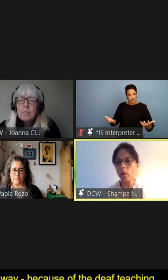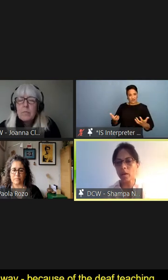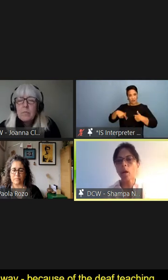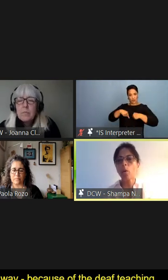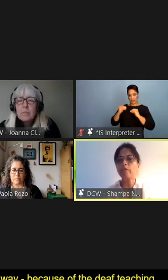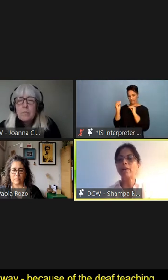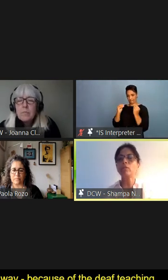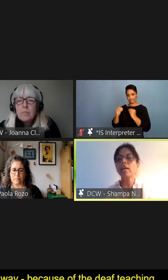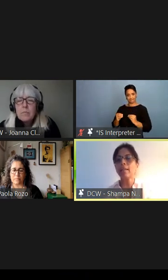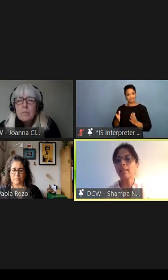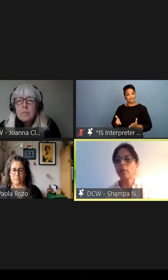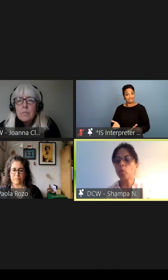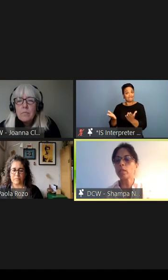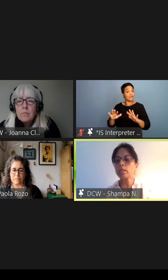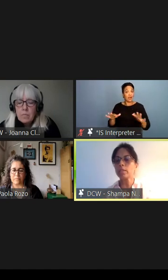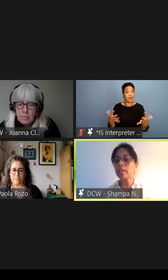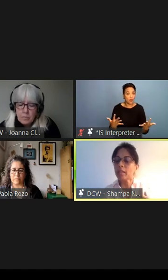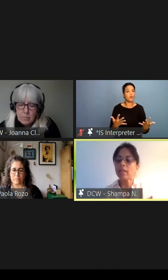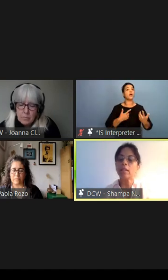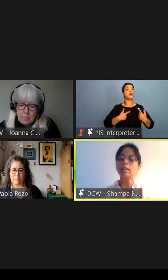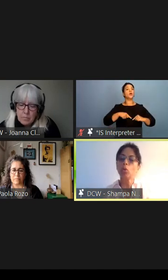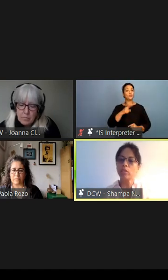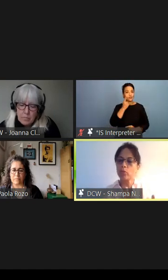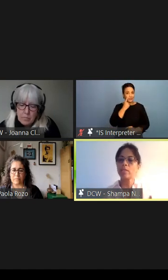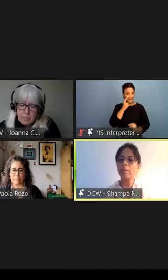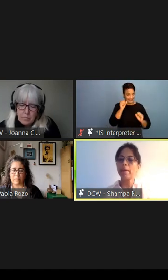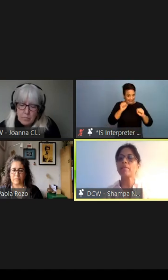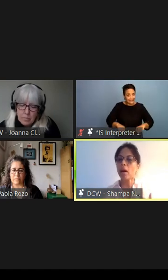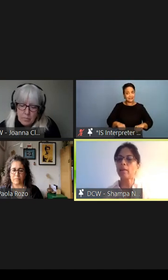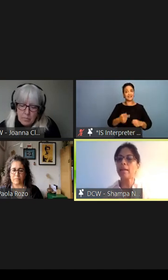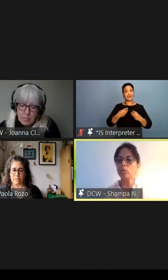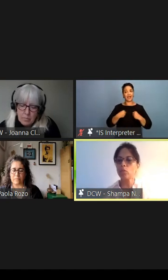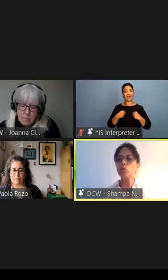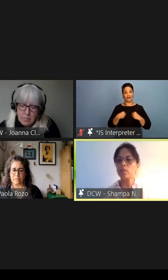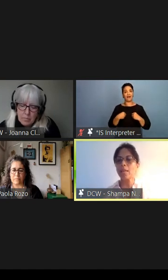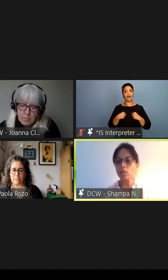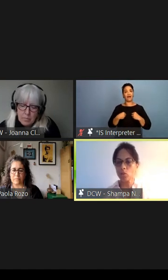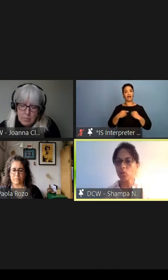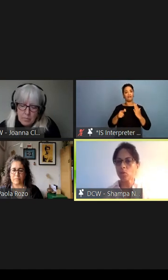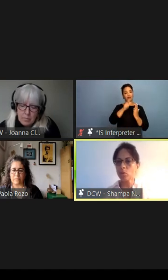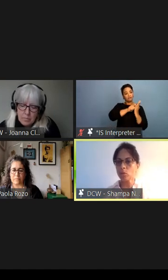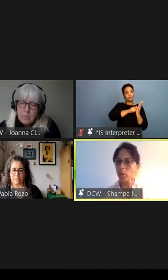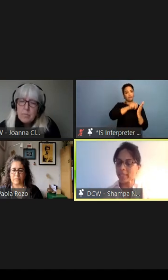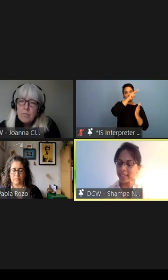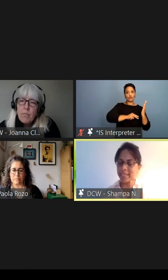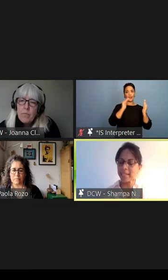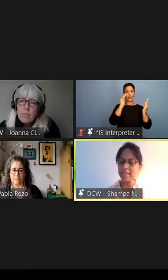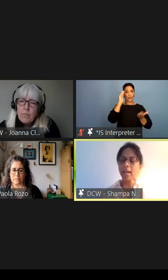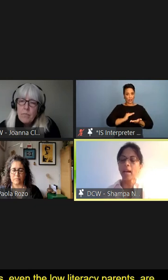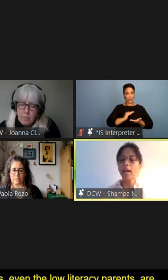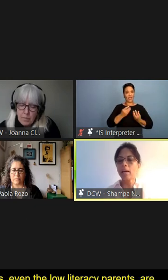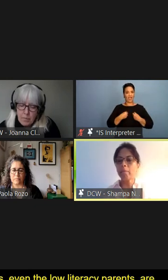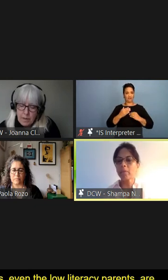our work, we found that works. Even the low literacy parents are able to use that to a great